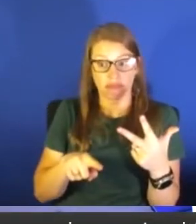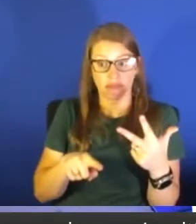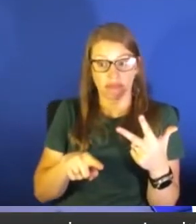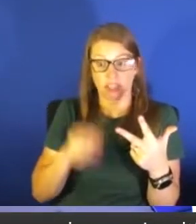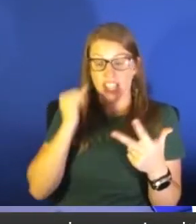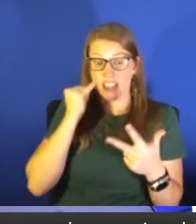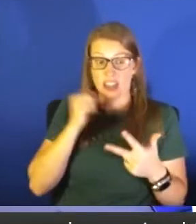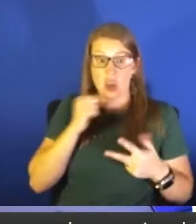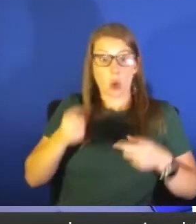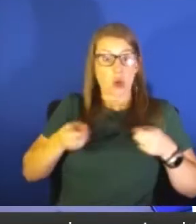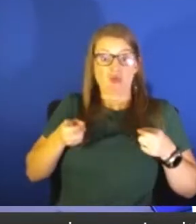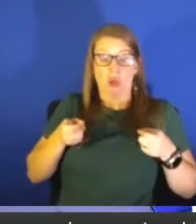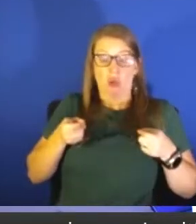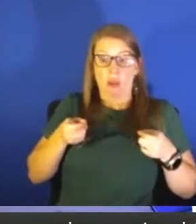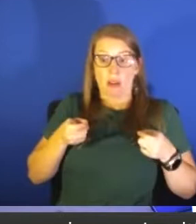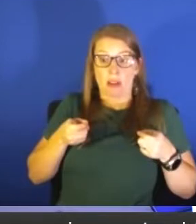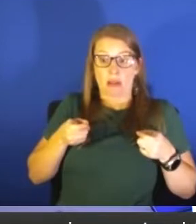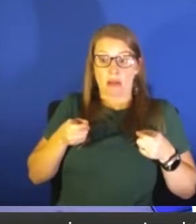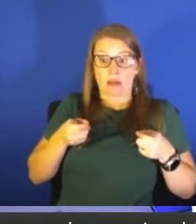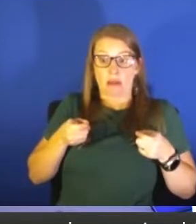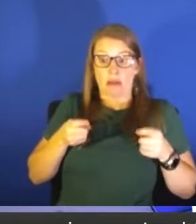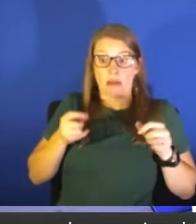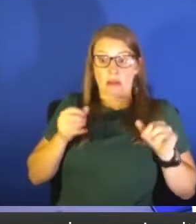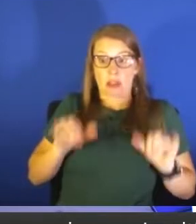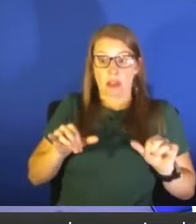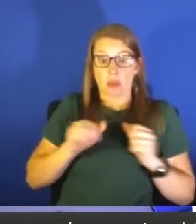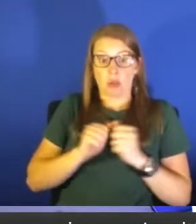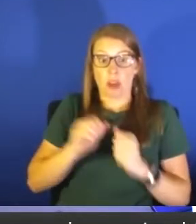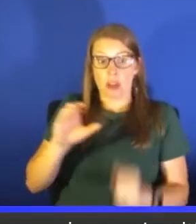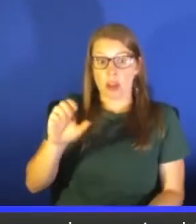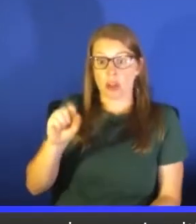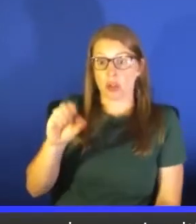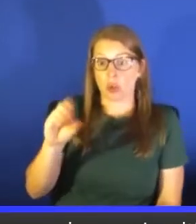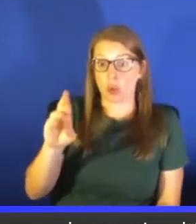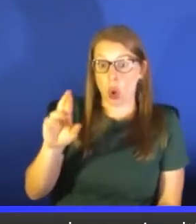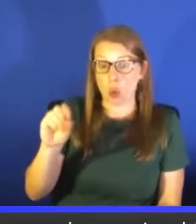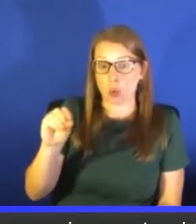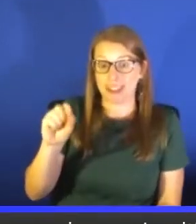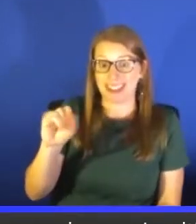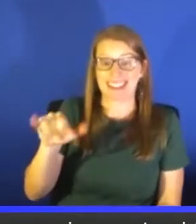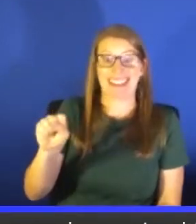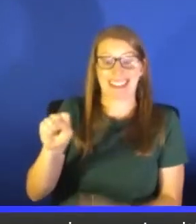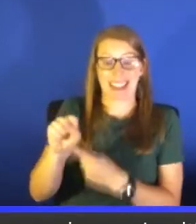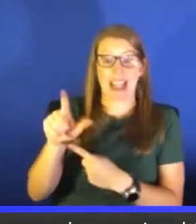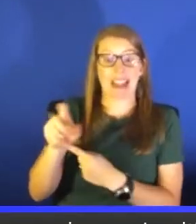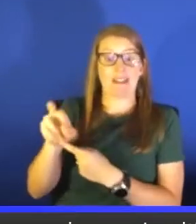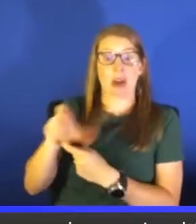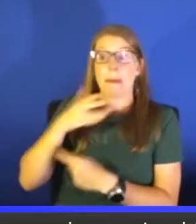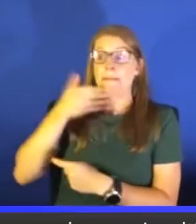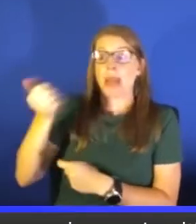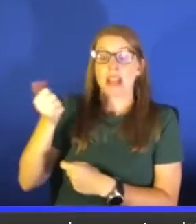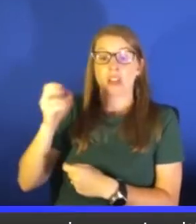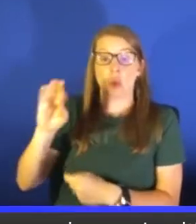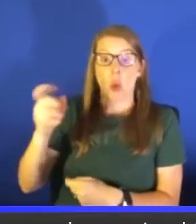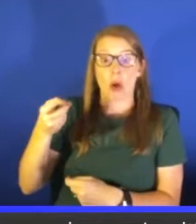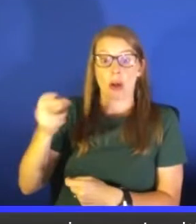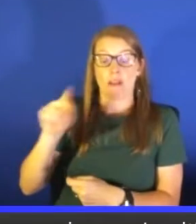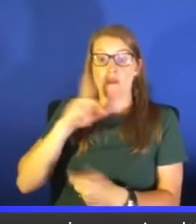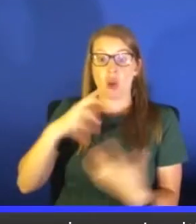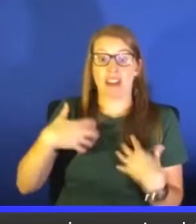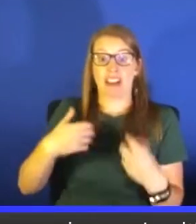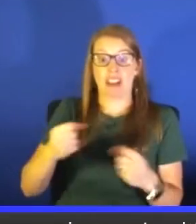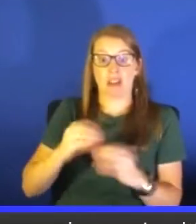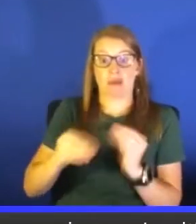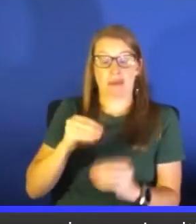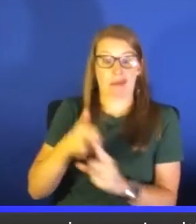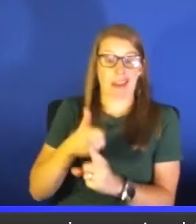control it, in the same place with cirrhosis? Absolutely. So your liver is actually one of the best organs in healing and repairing itself. So